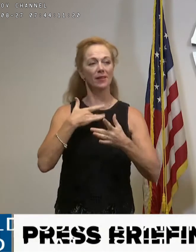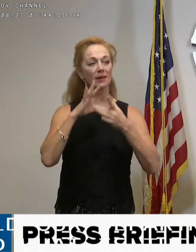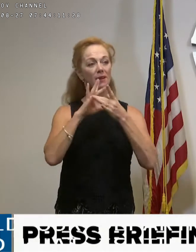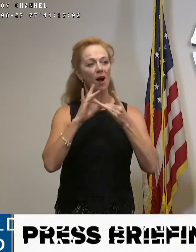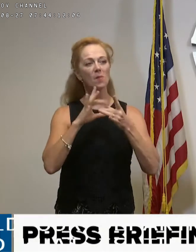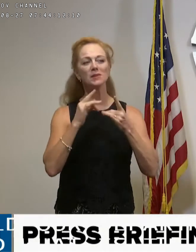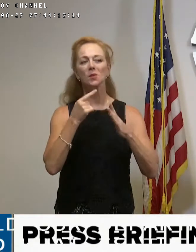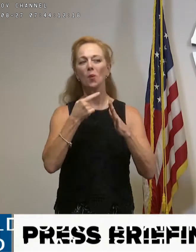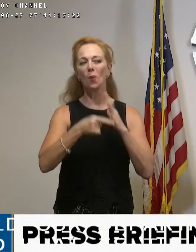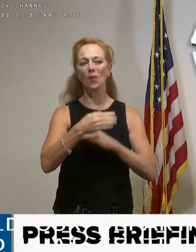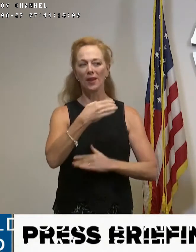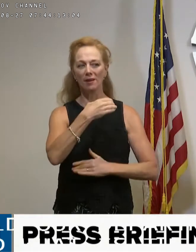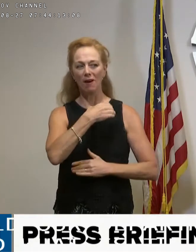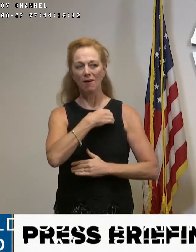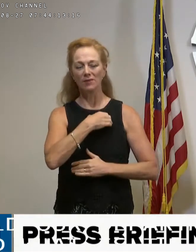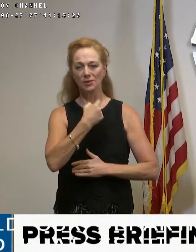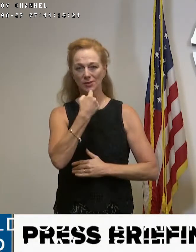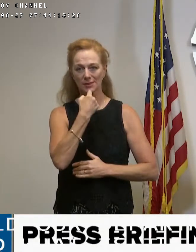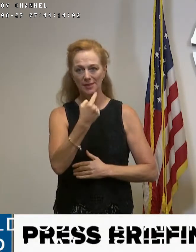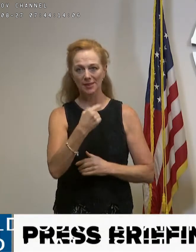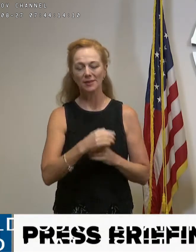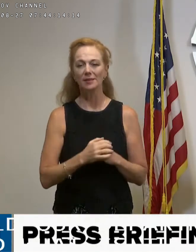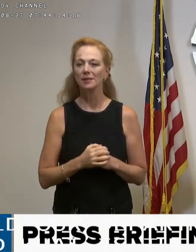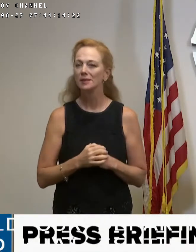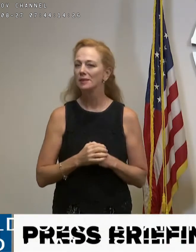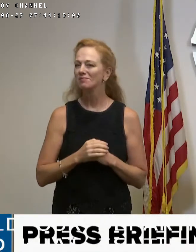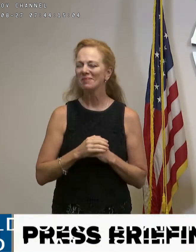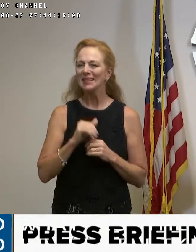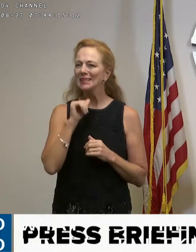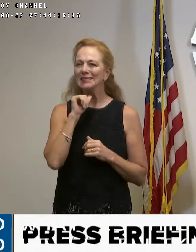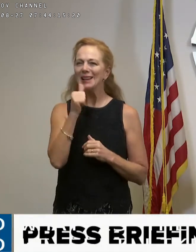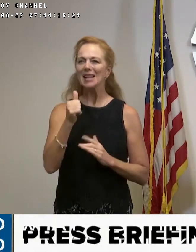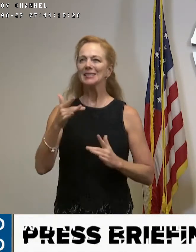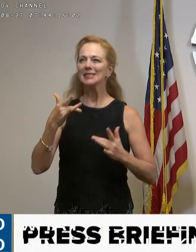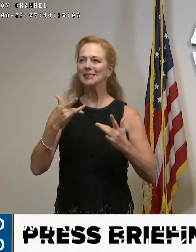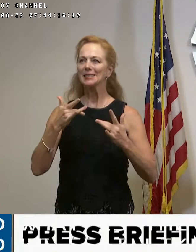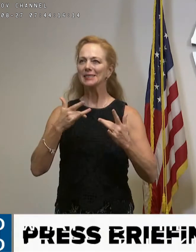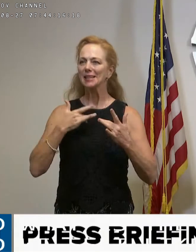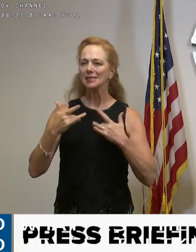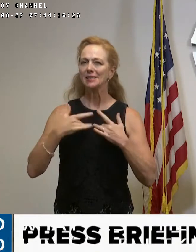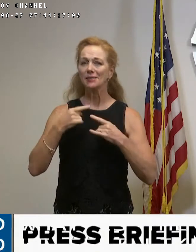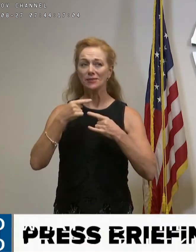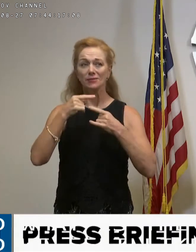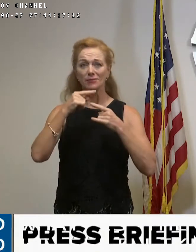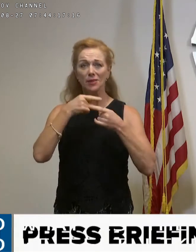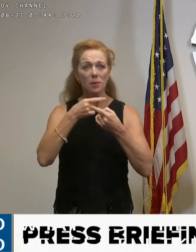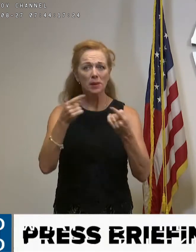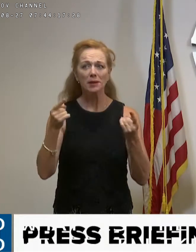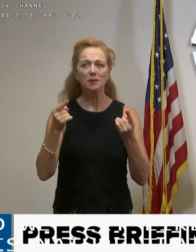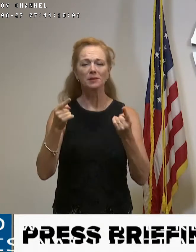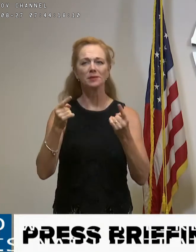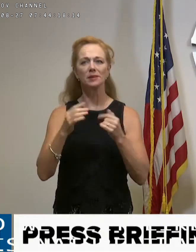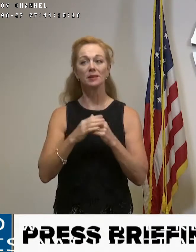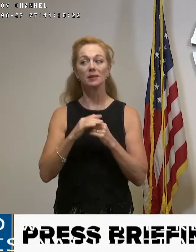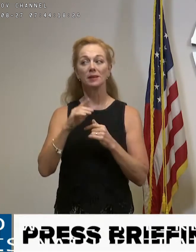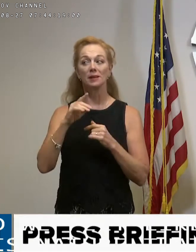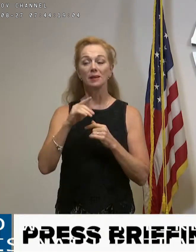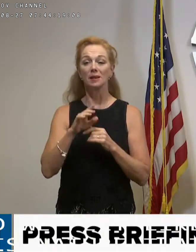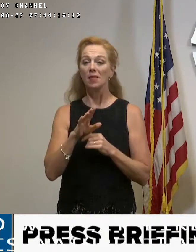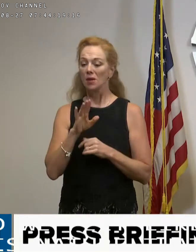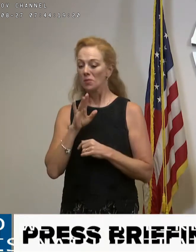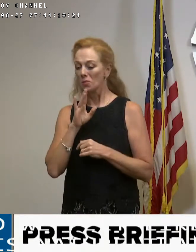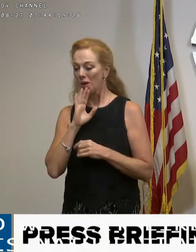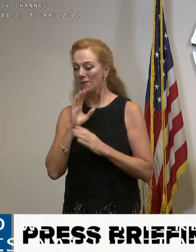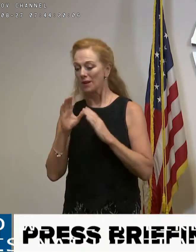comments of this nature that will appear insensitive to the public, that even though they